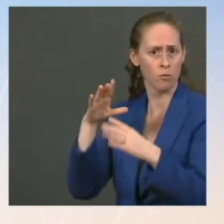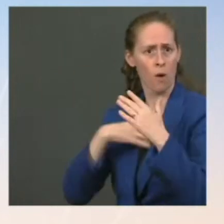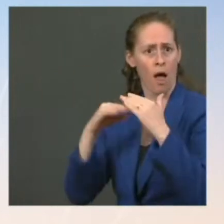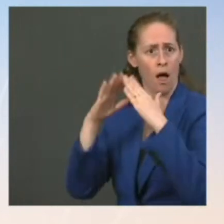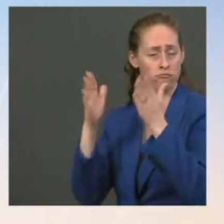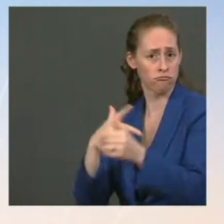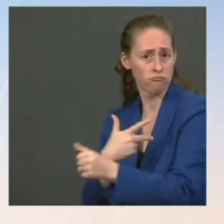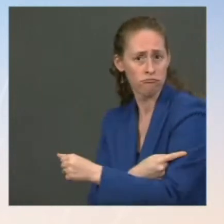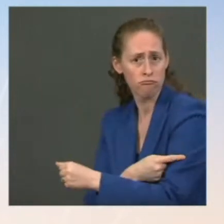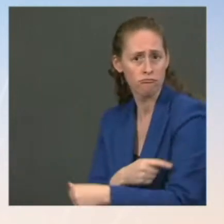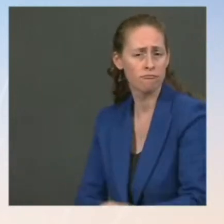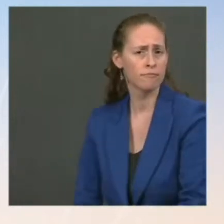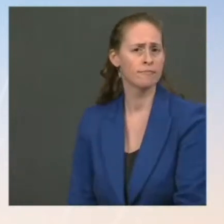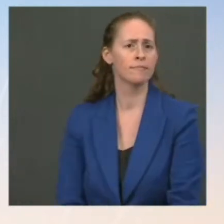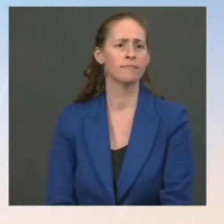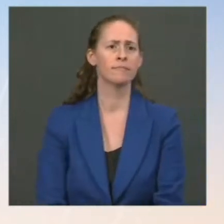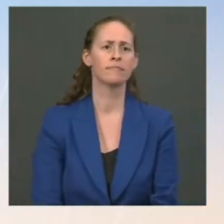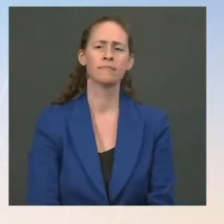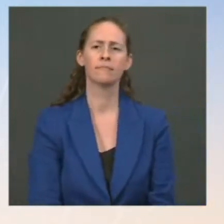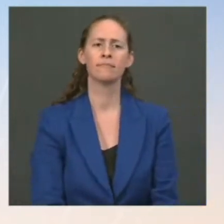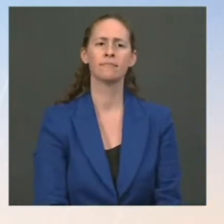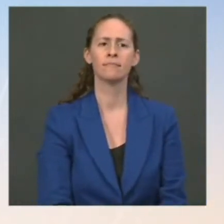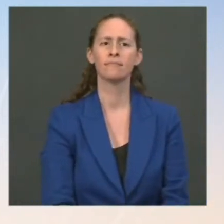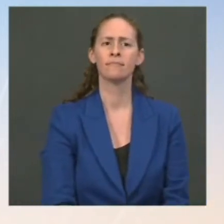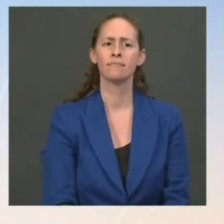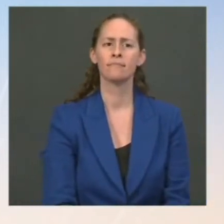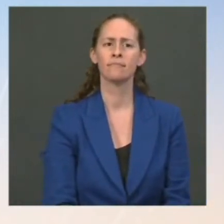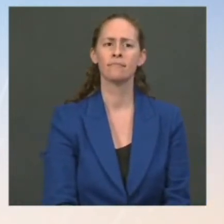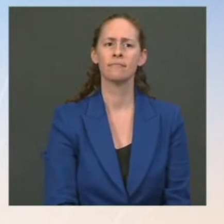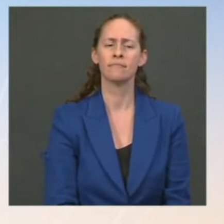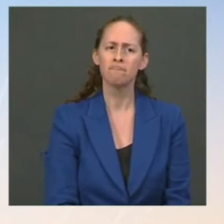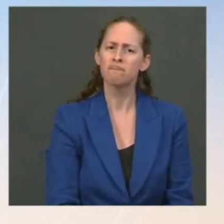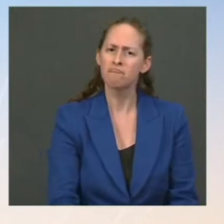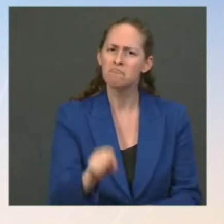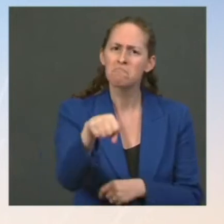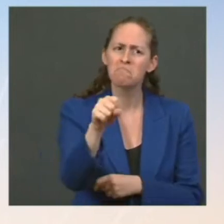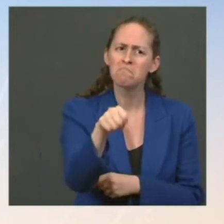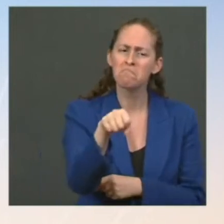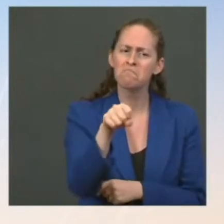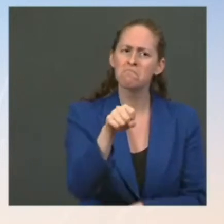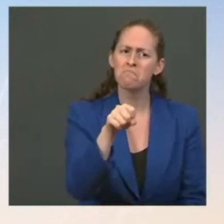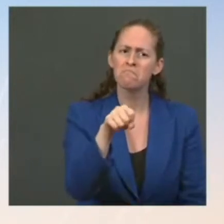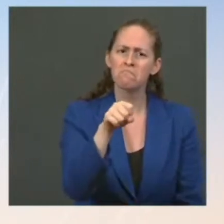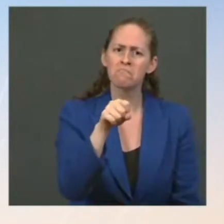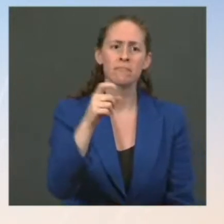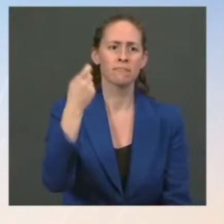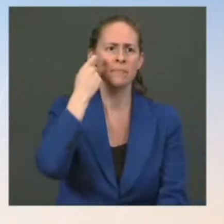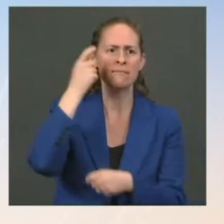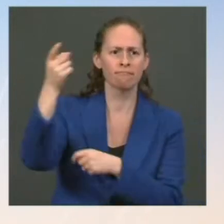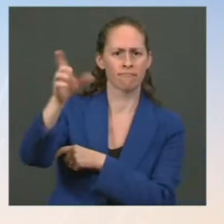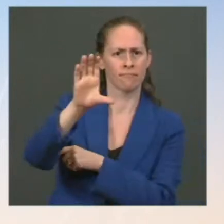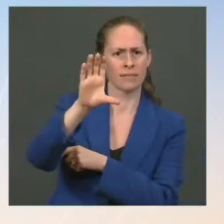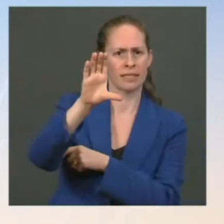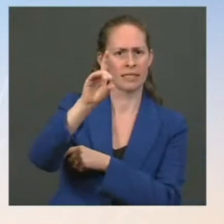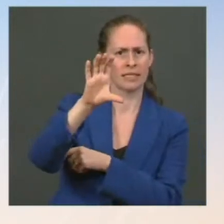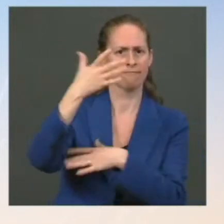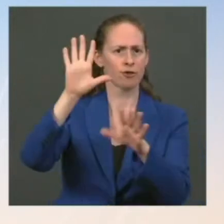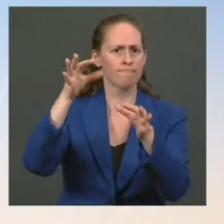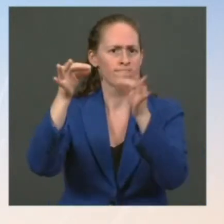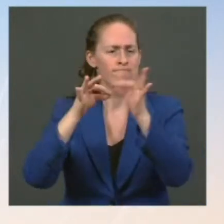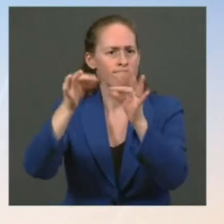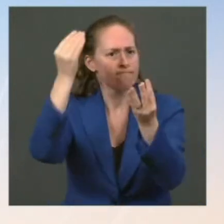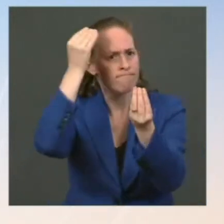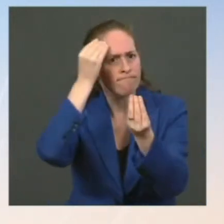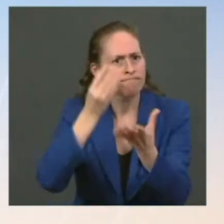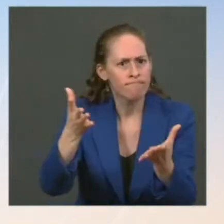healthcare, grocery stores and the like? Sure. Well, the CDC, as you all know, just released this information or these recommendations, this